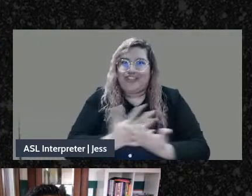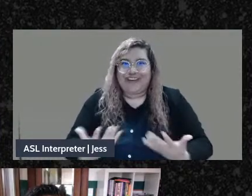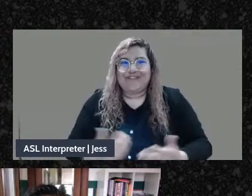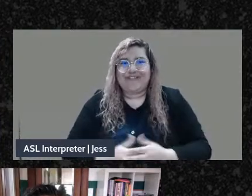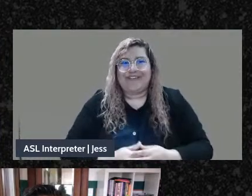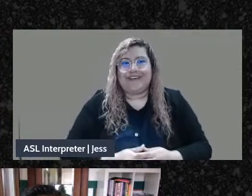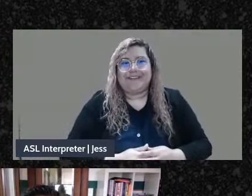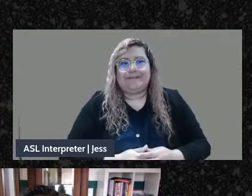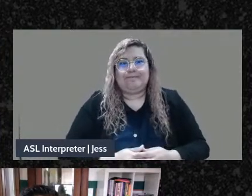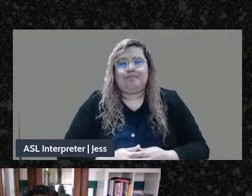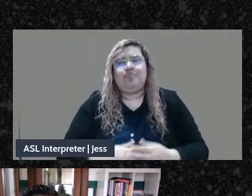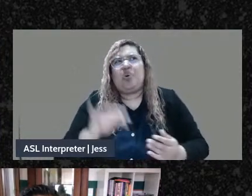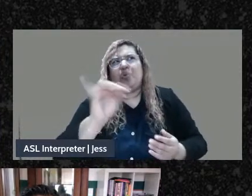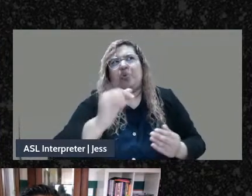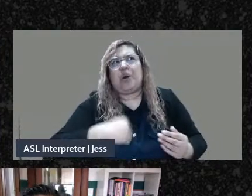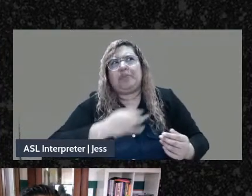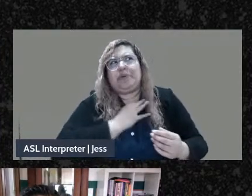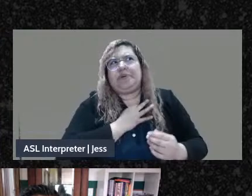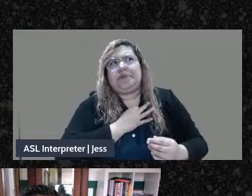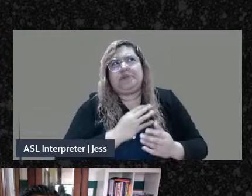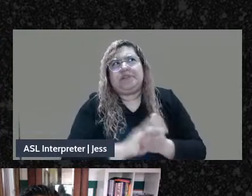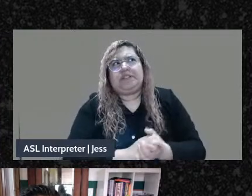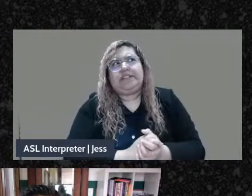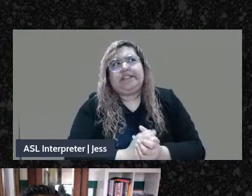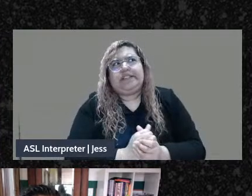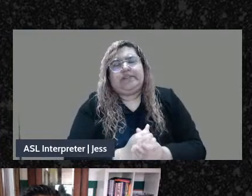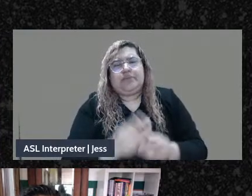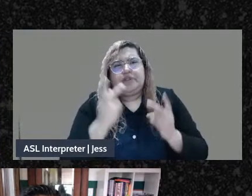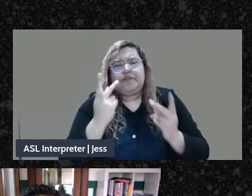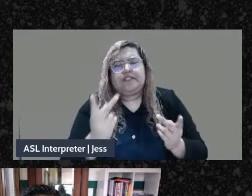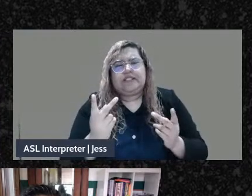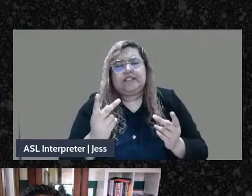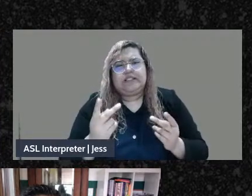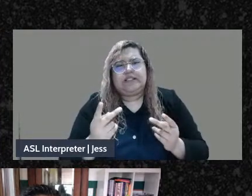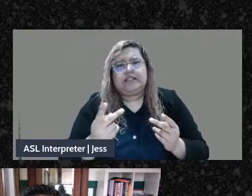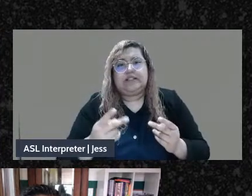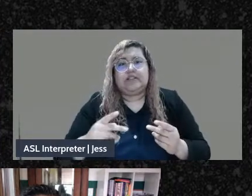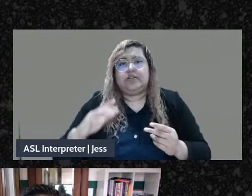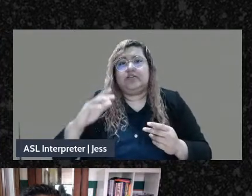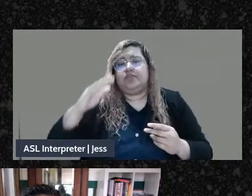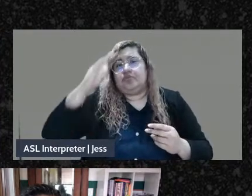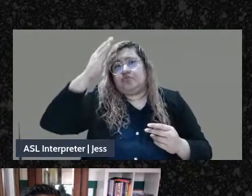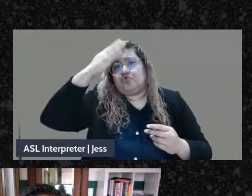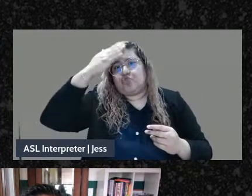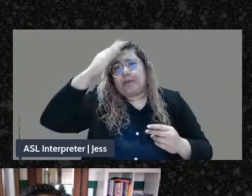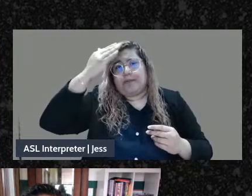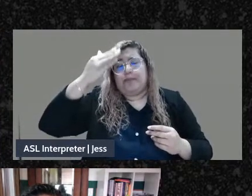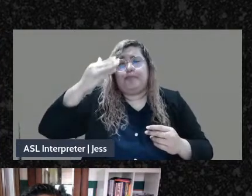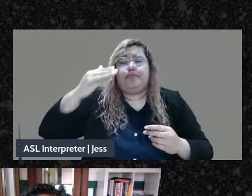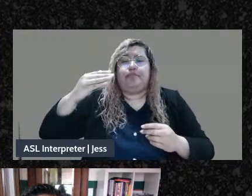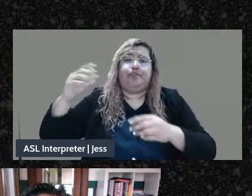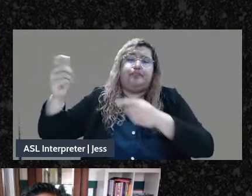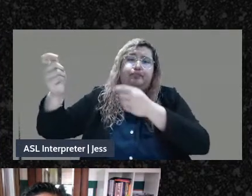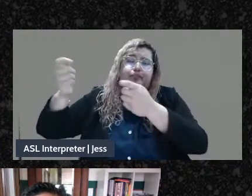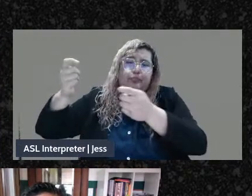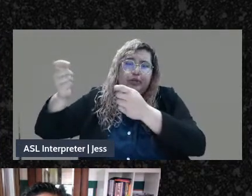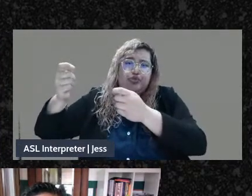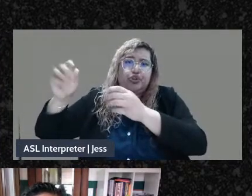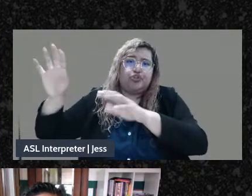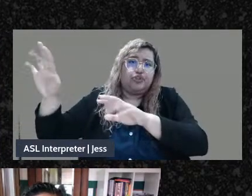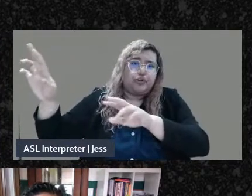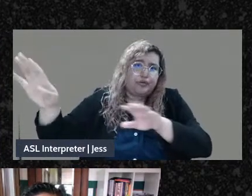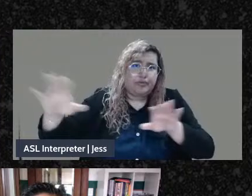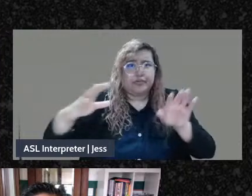mean, I also am curious about, obviously we've seen the transition from the Trump administration to the Biden administration. We've